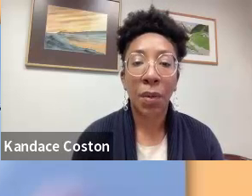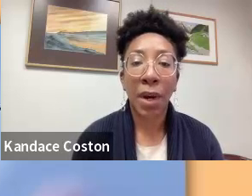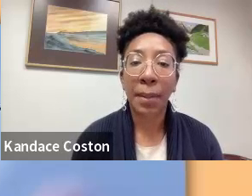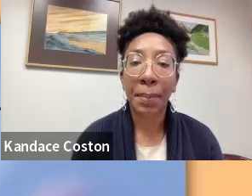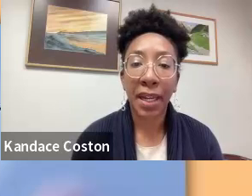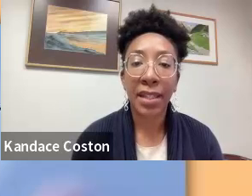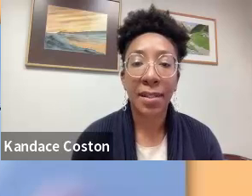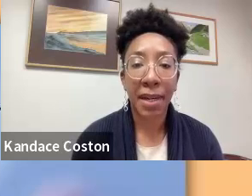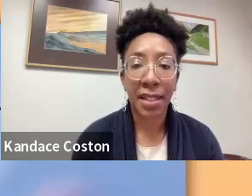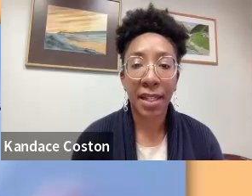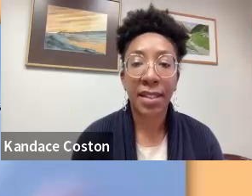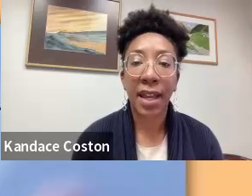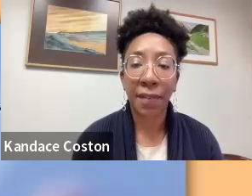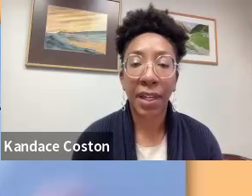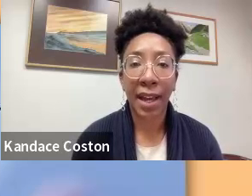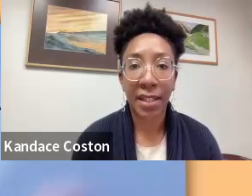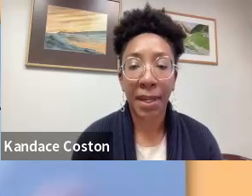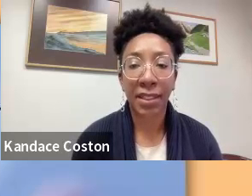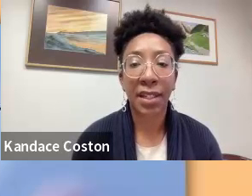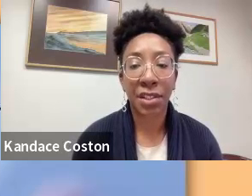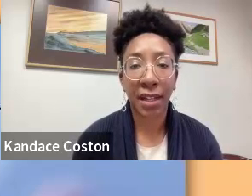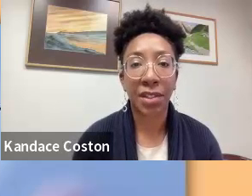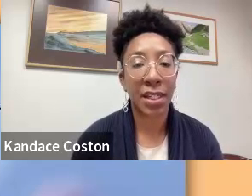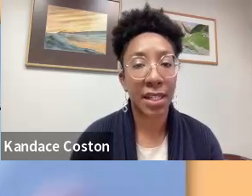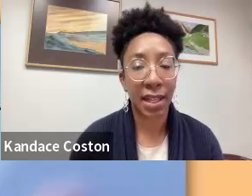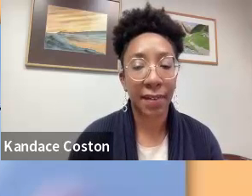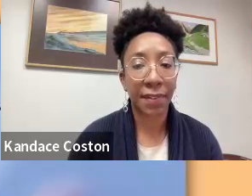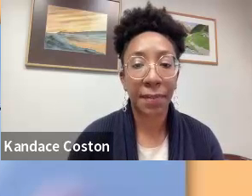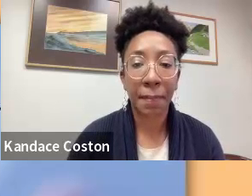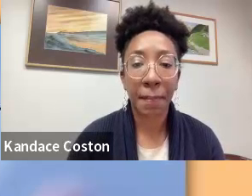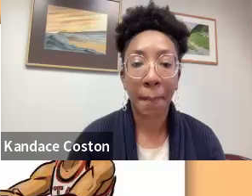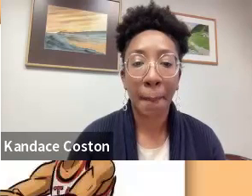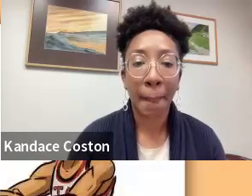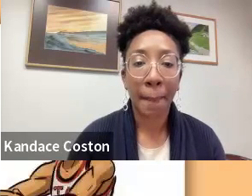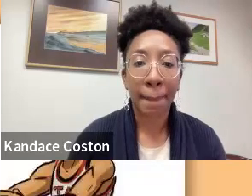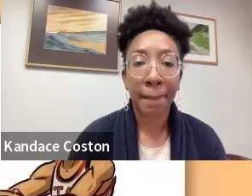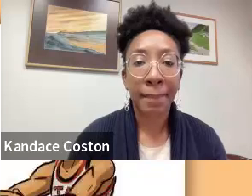best, Watt applied this mindset to every aspect and challenge in his life.